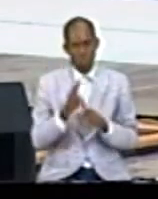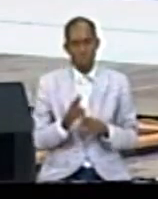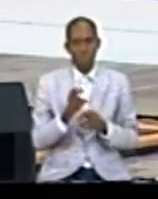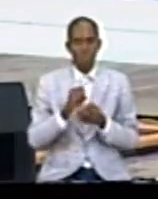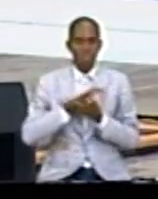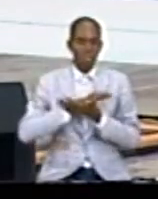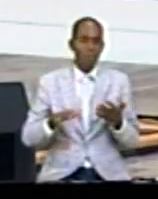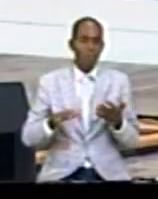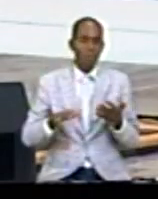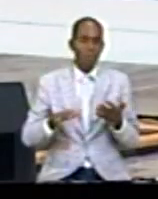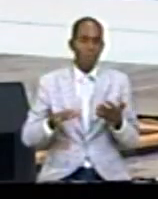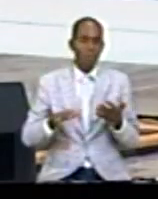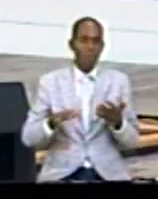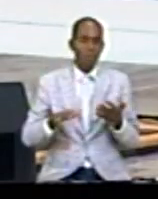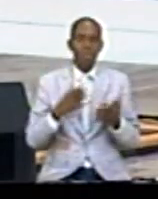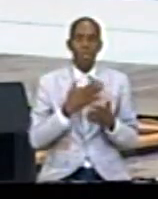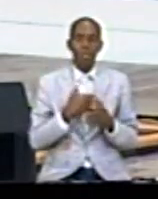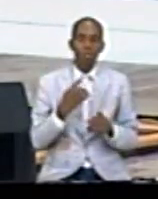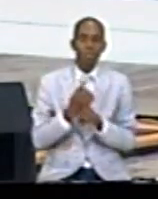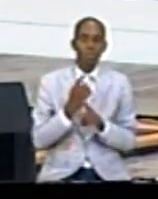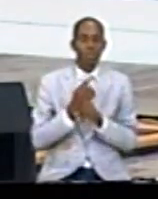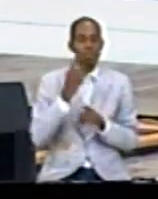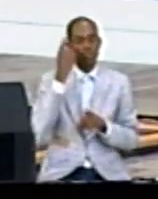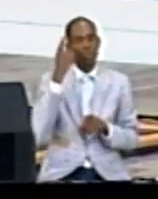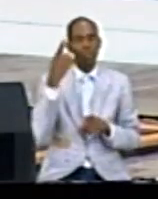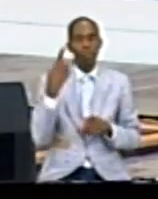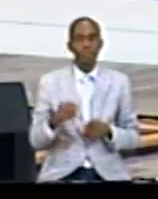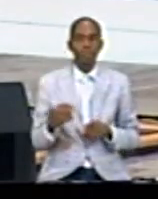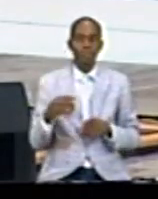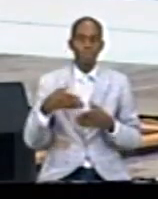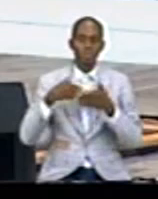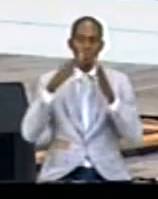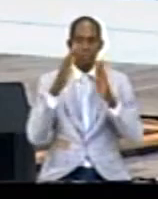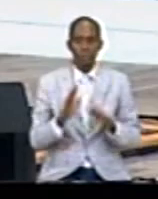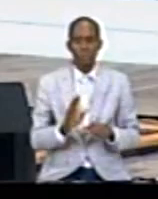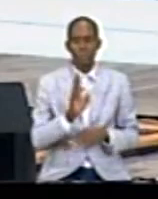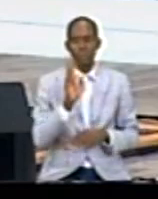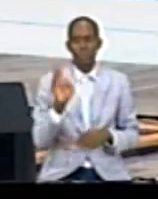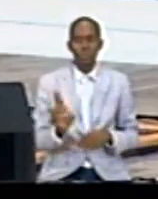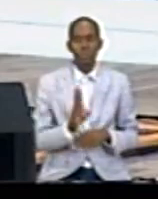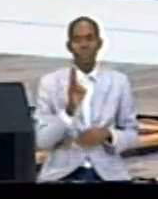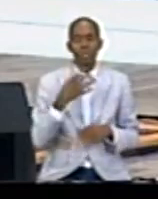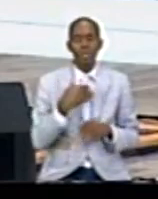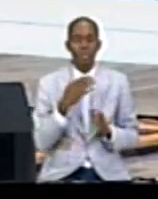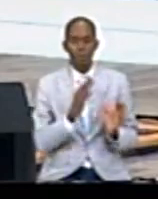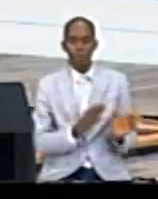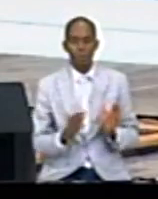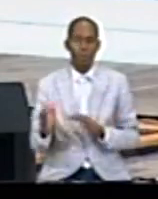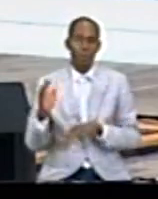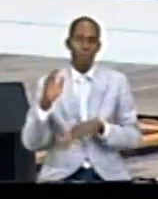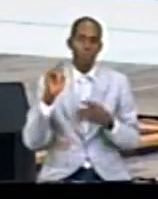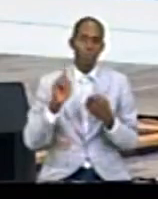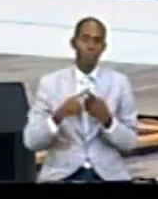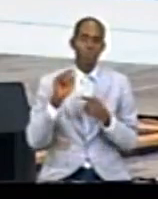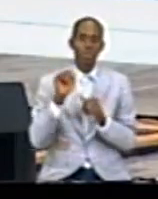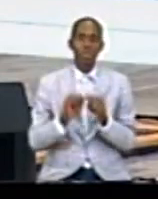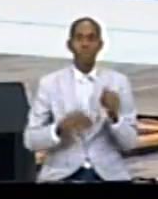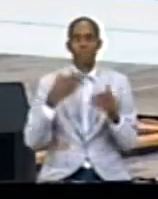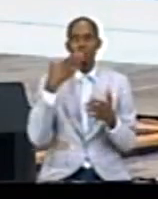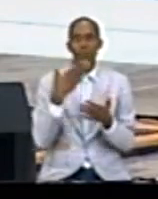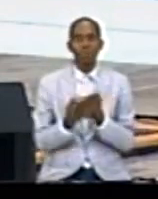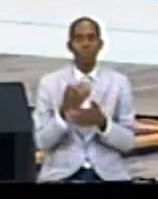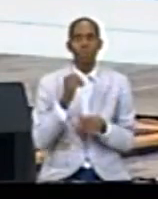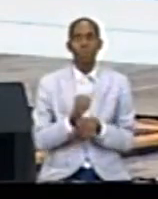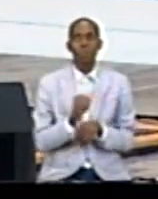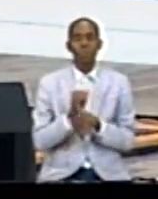for the master's use and prepared unto every good work.